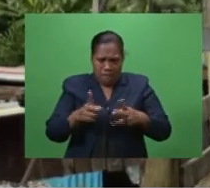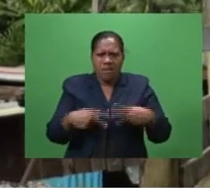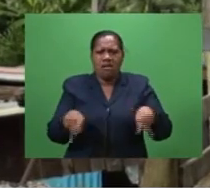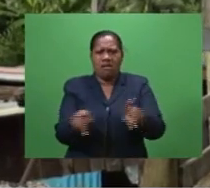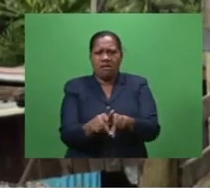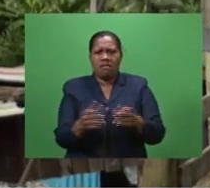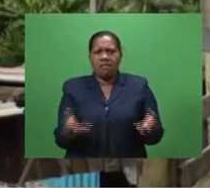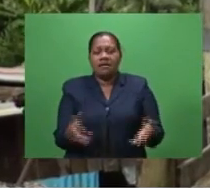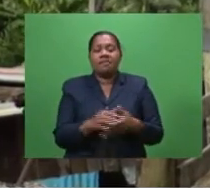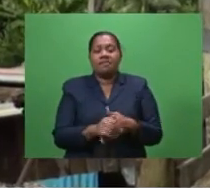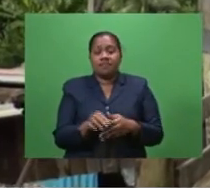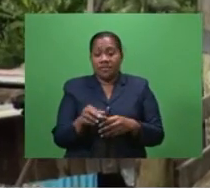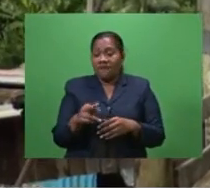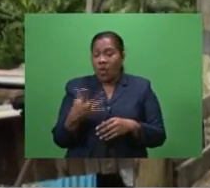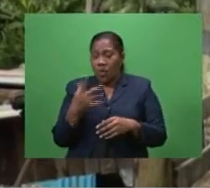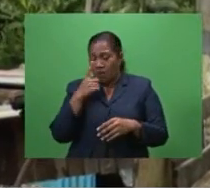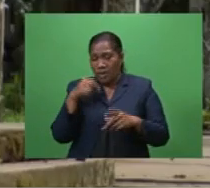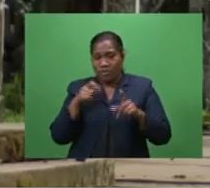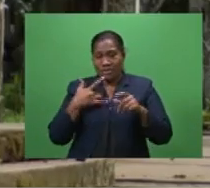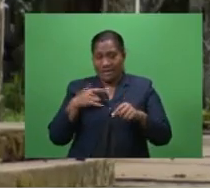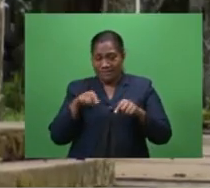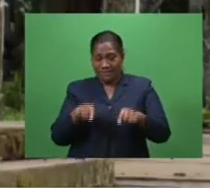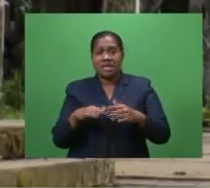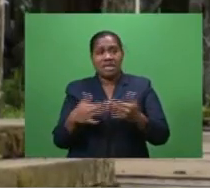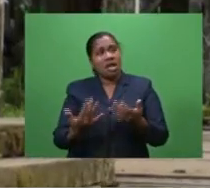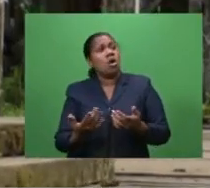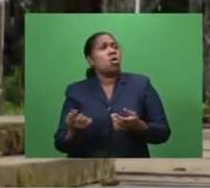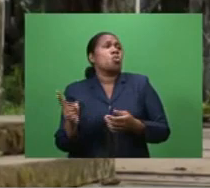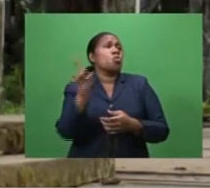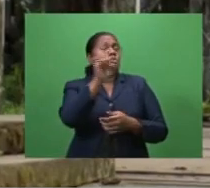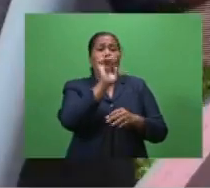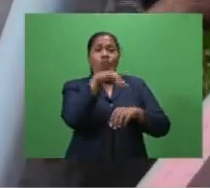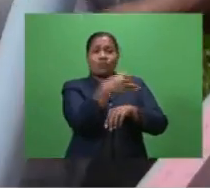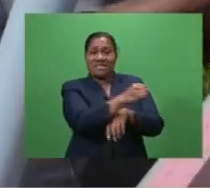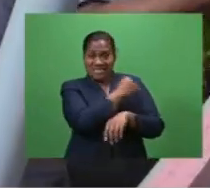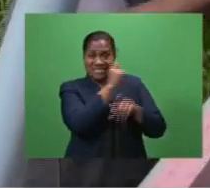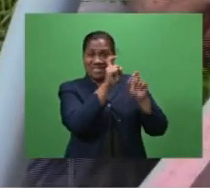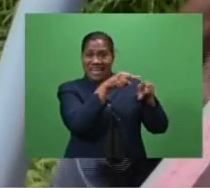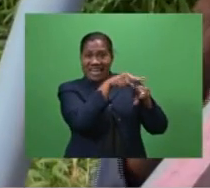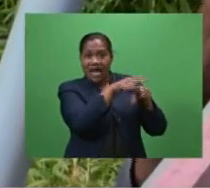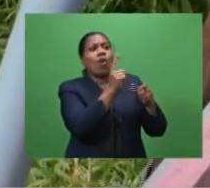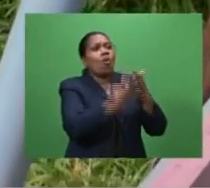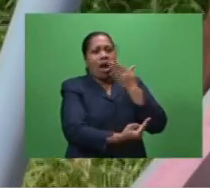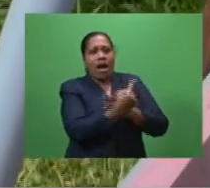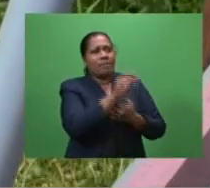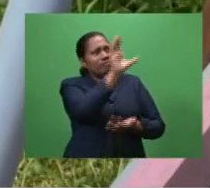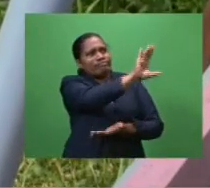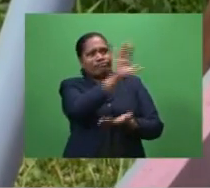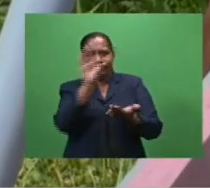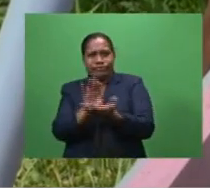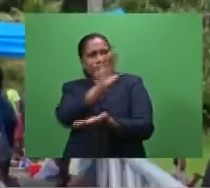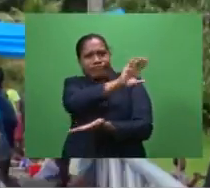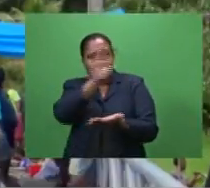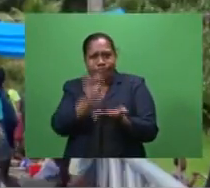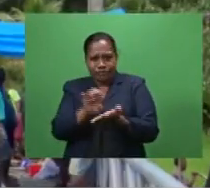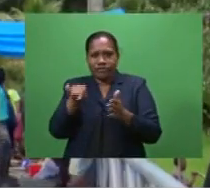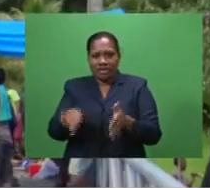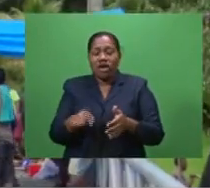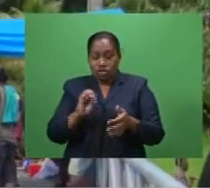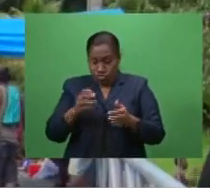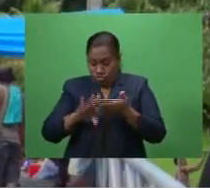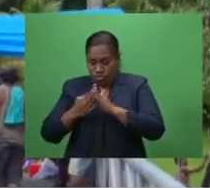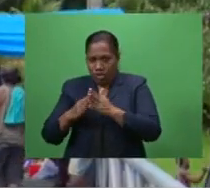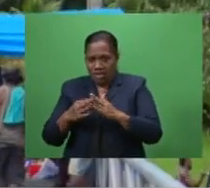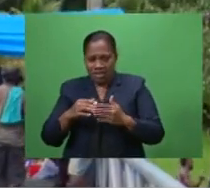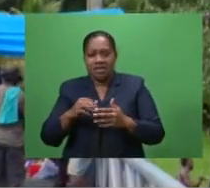says former residents, now residing overseas, are funding the project, while the youth of the community have agreed to do the hard work. From